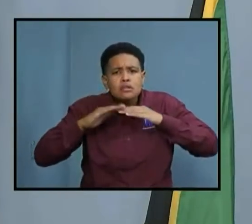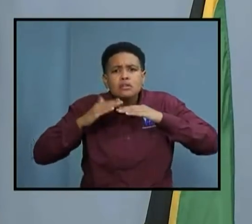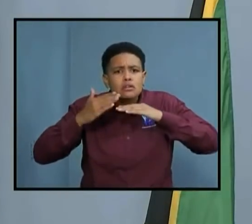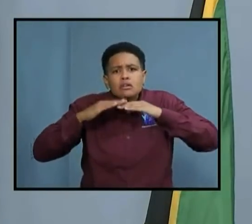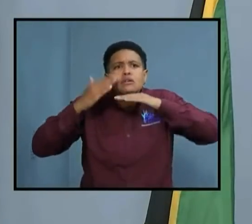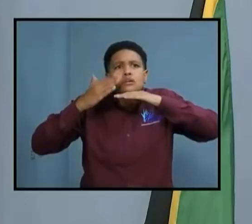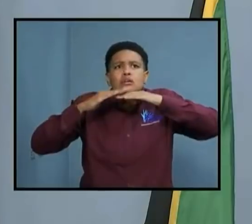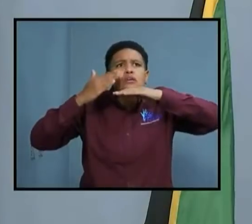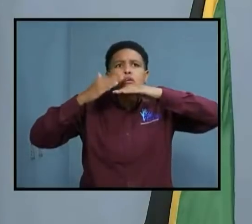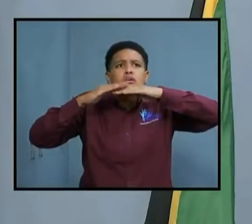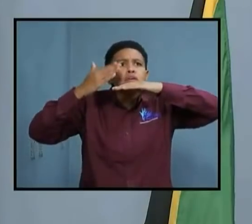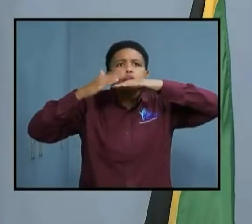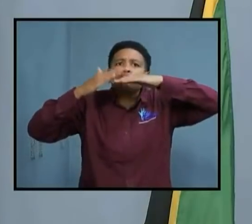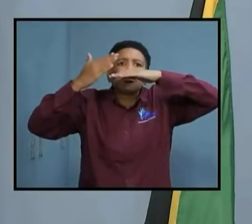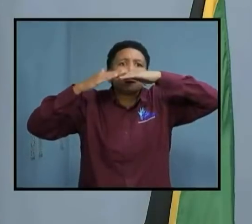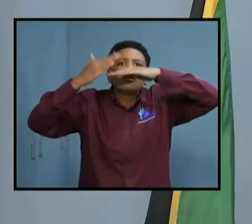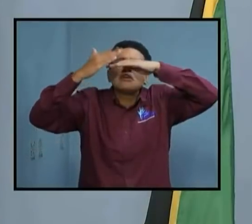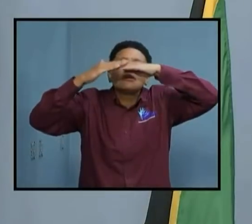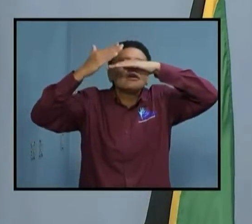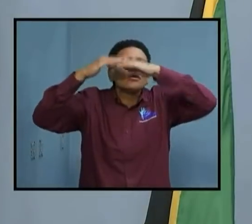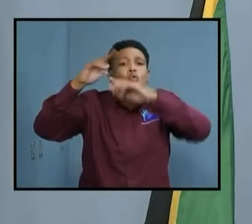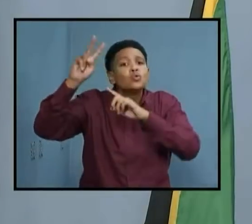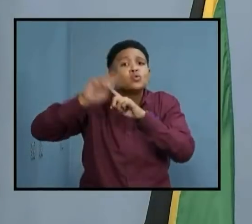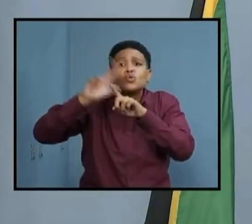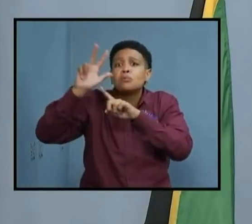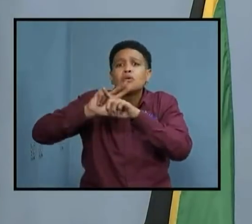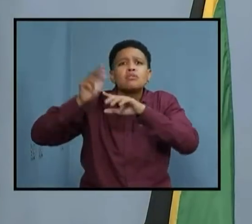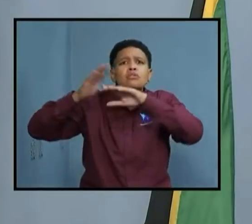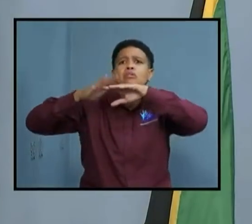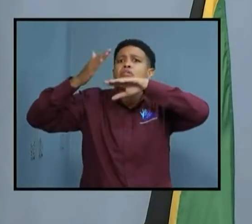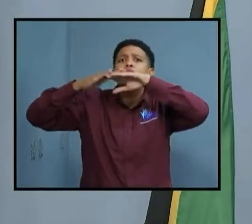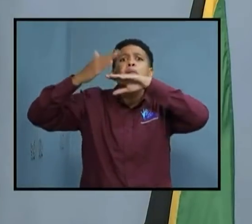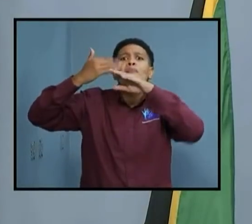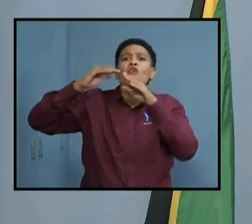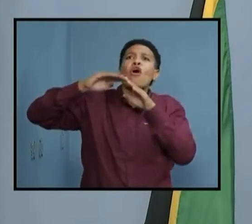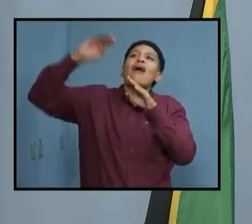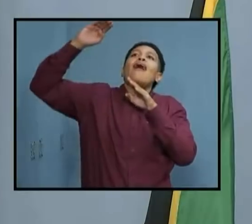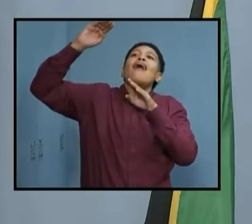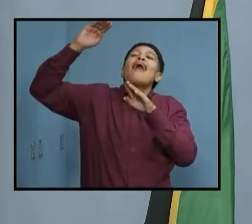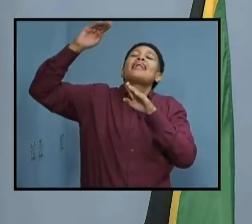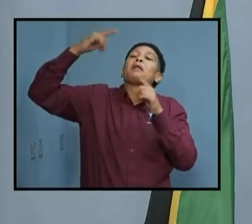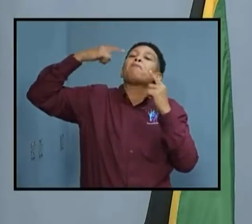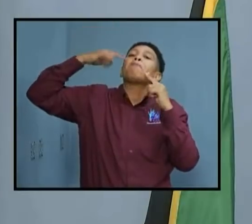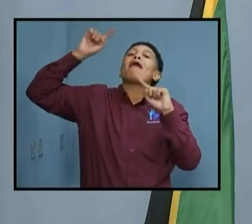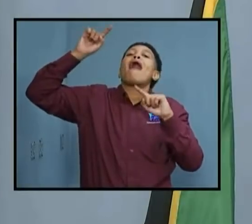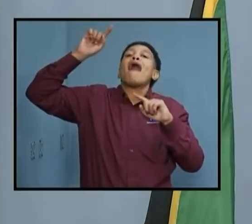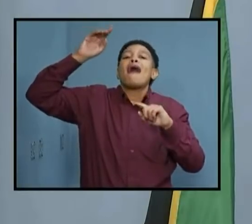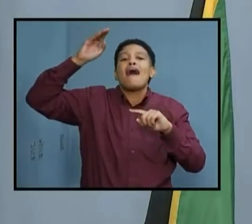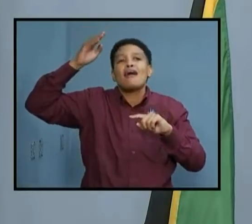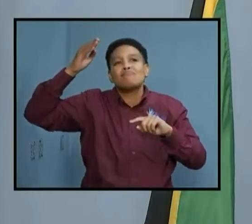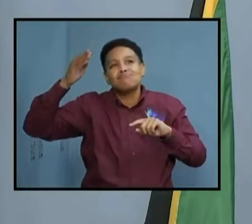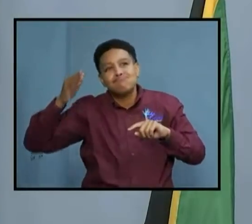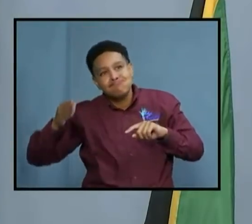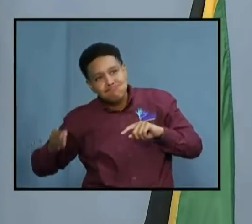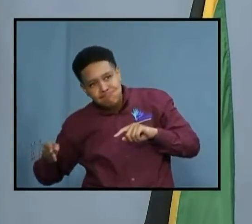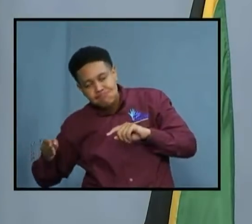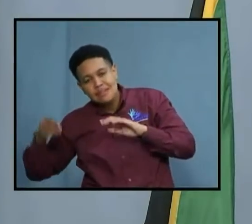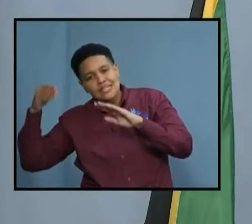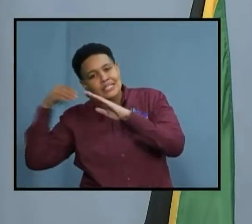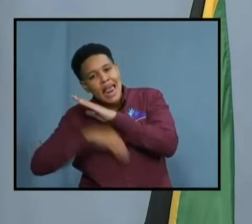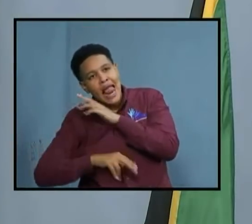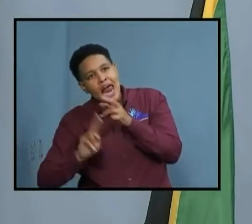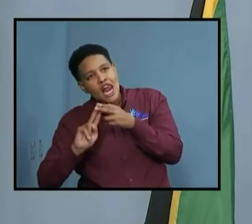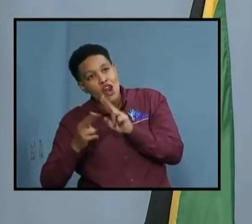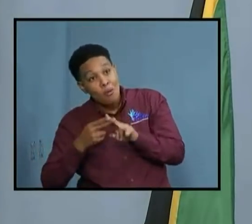numbers before it peaks, and then you see a decline. But a lot of that is